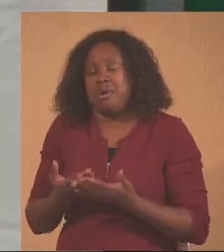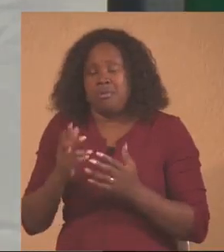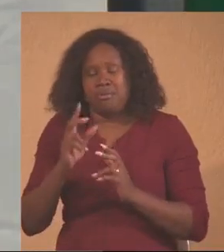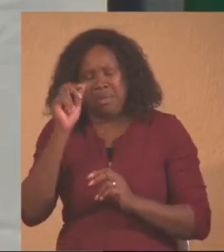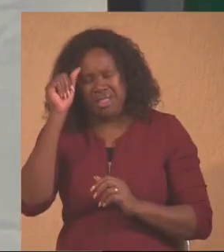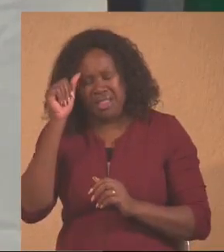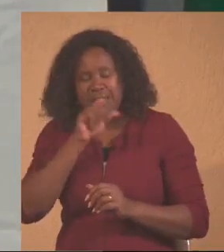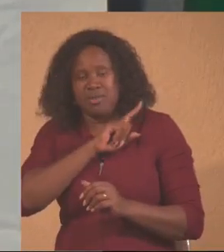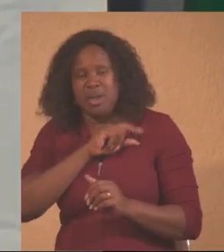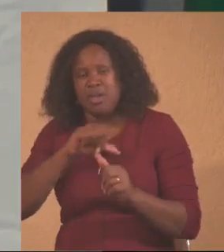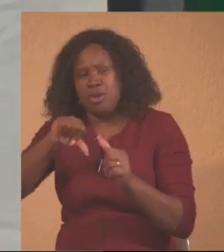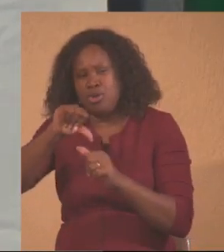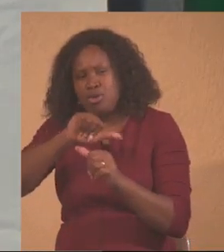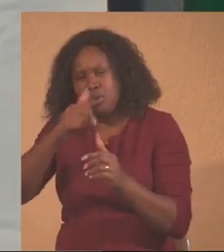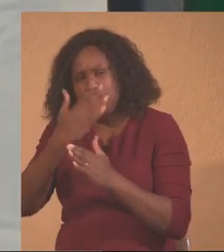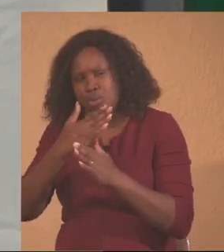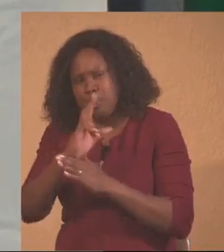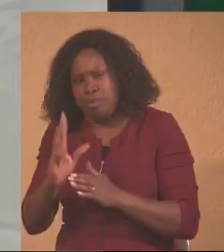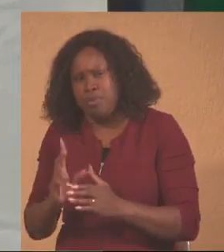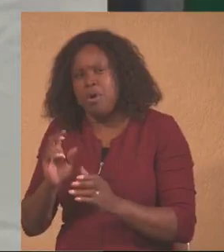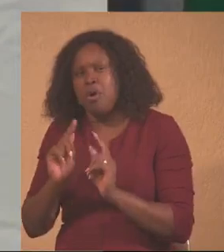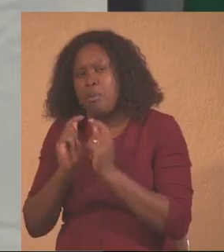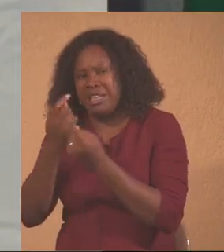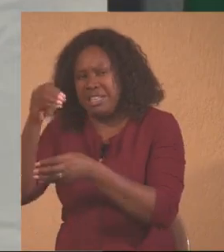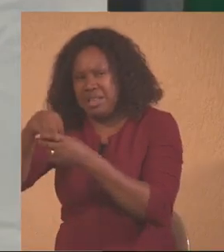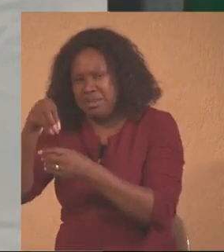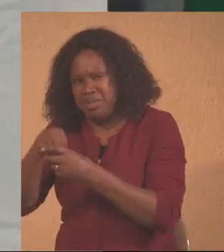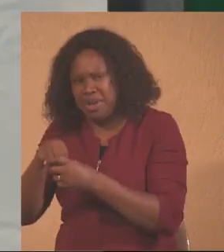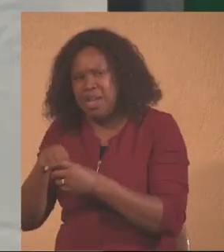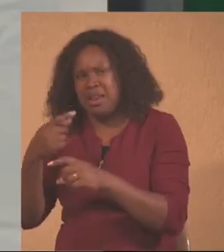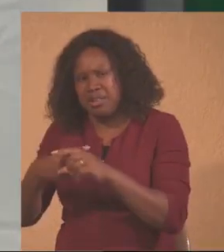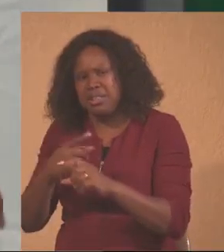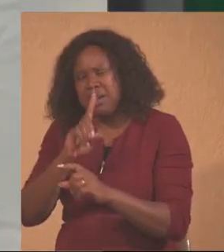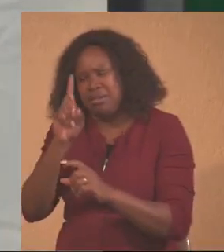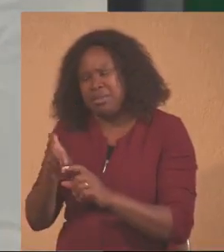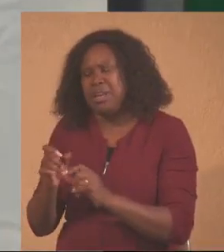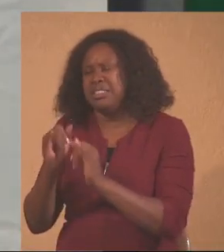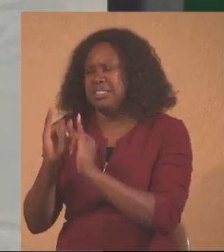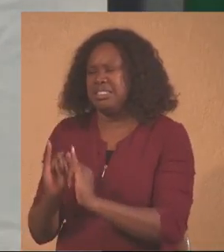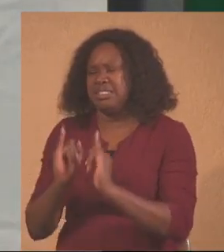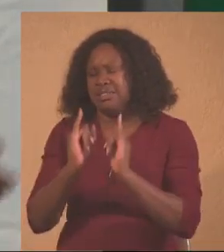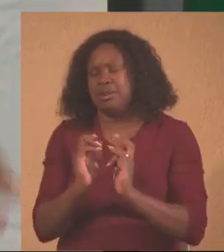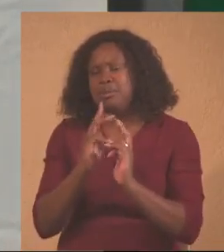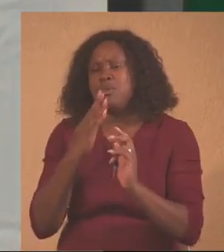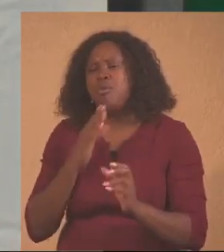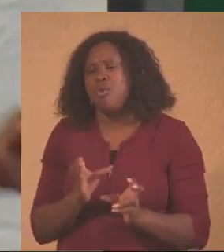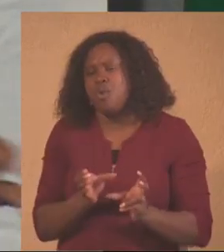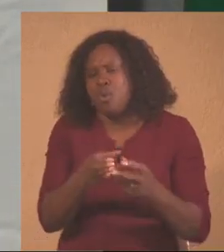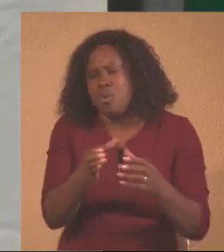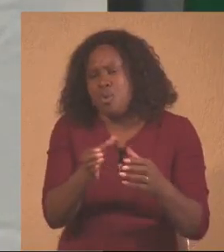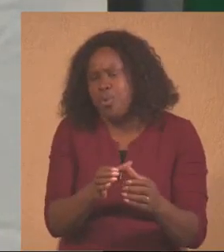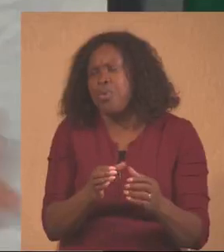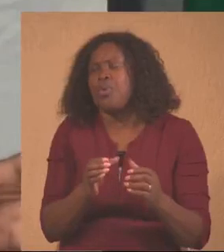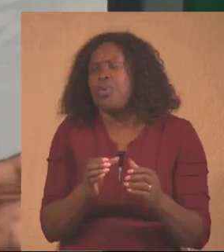social workers are on the team, and continuously they are calling individuals who are under quarantine. Even though the